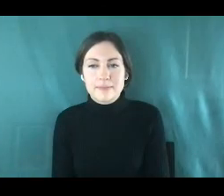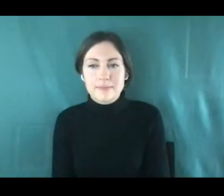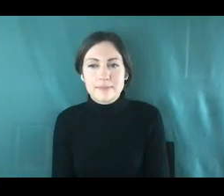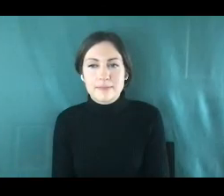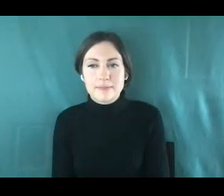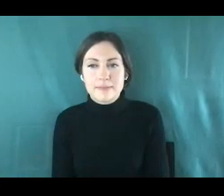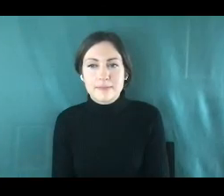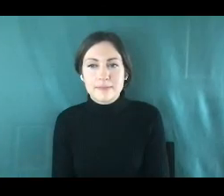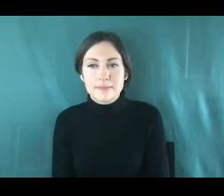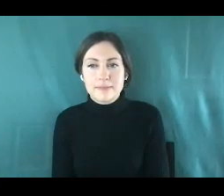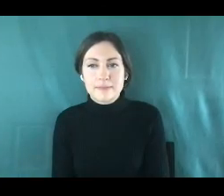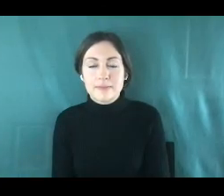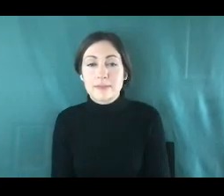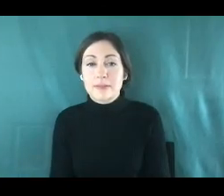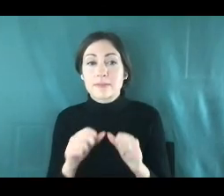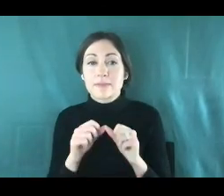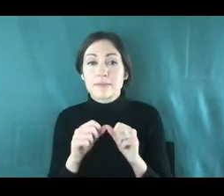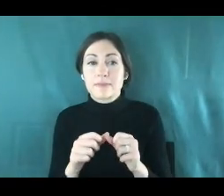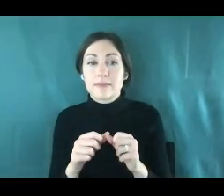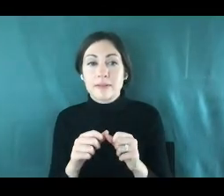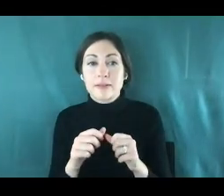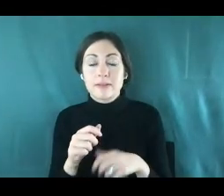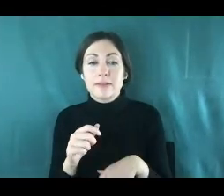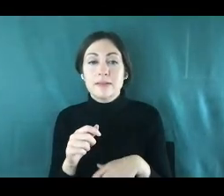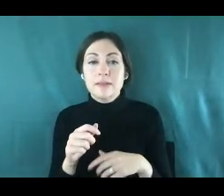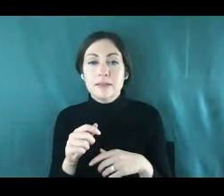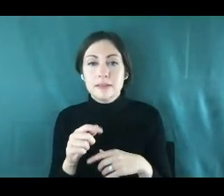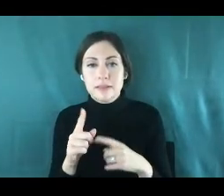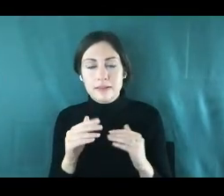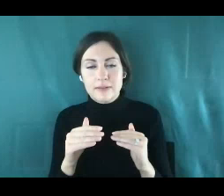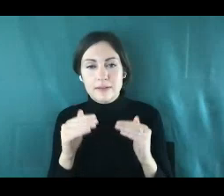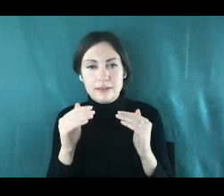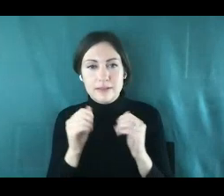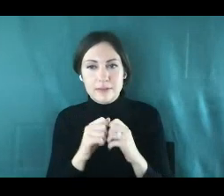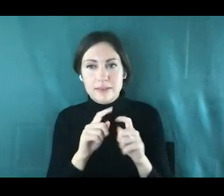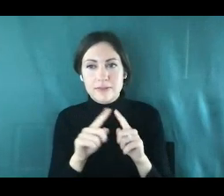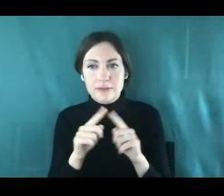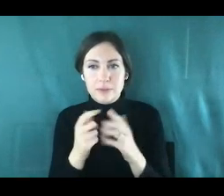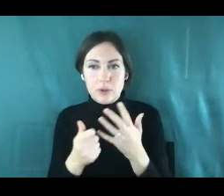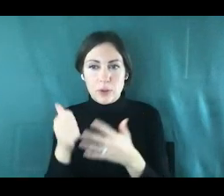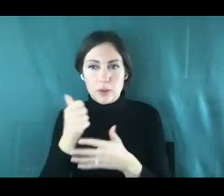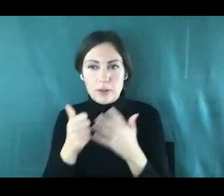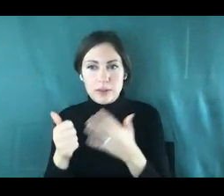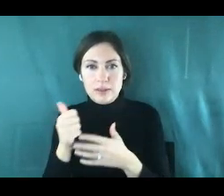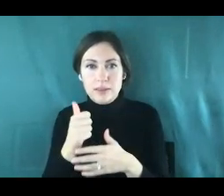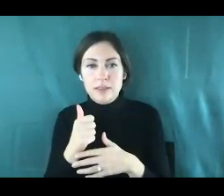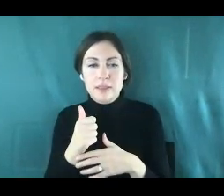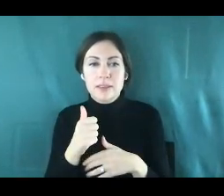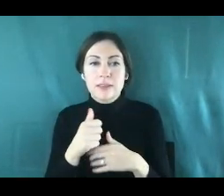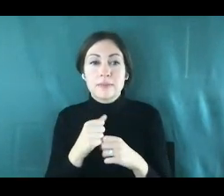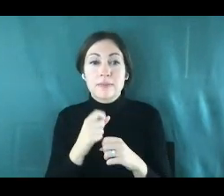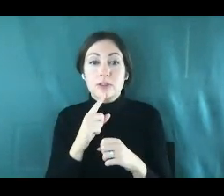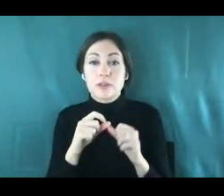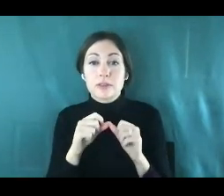Continuing in the upcoming quarter, I will continue advancing several priorities. Deepening the